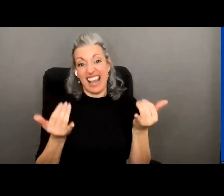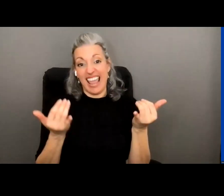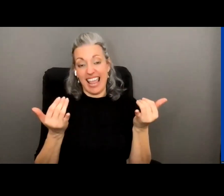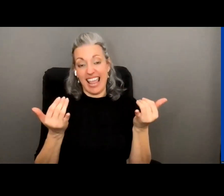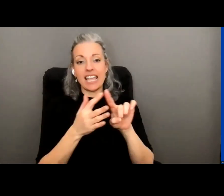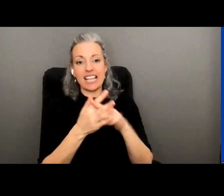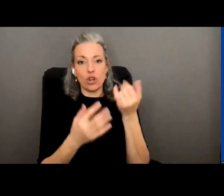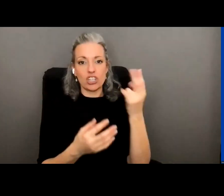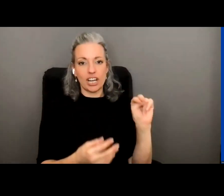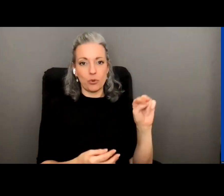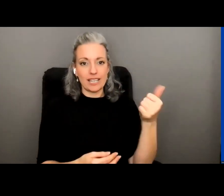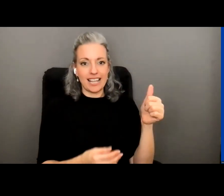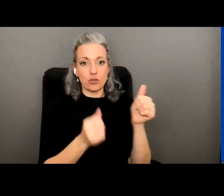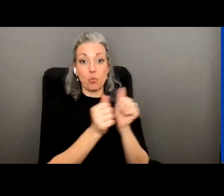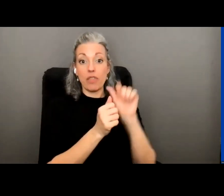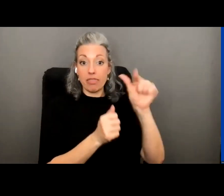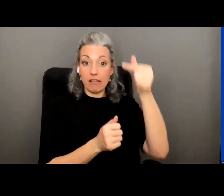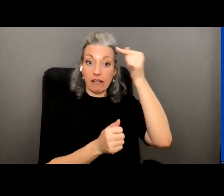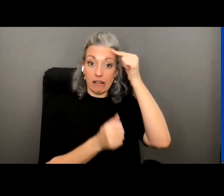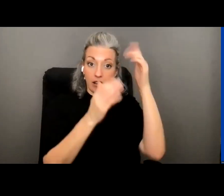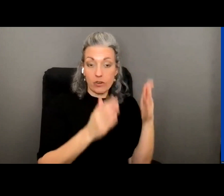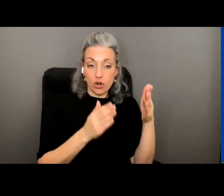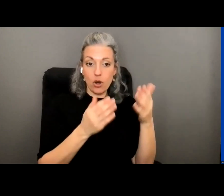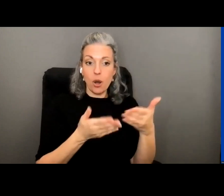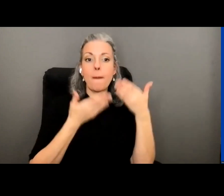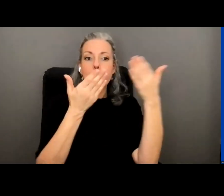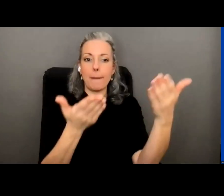January 10th with the governor's proposed budget for the